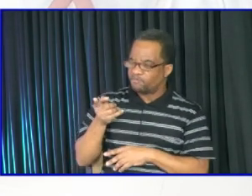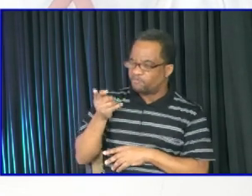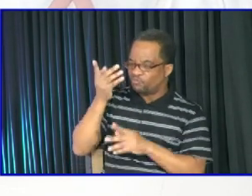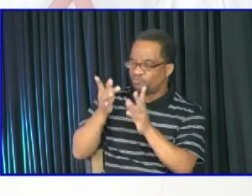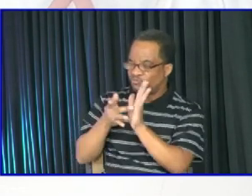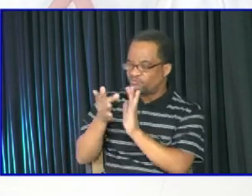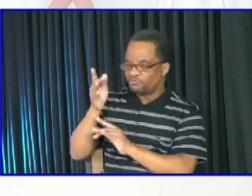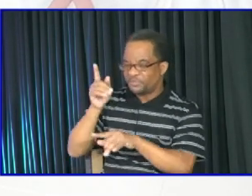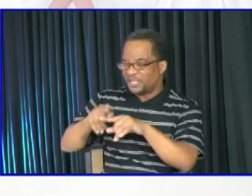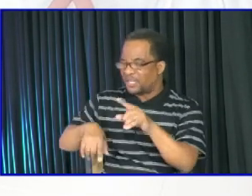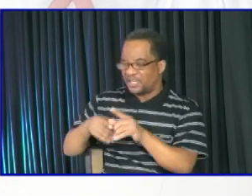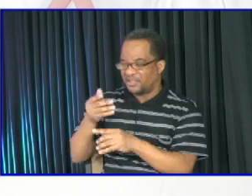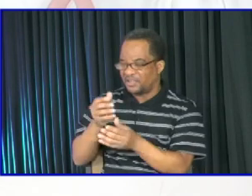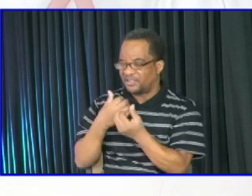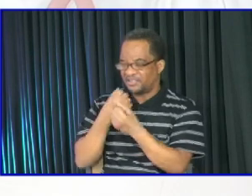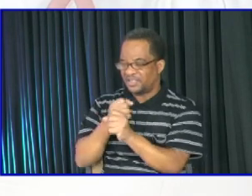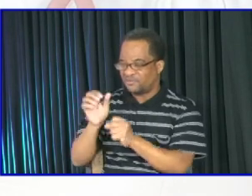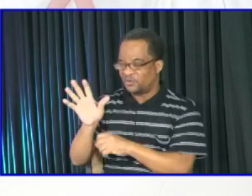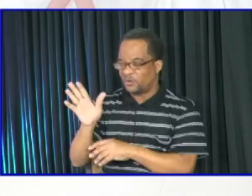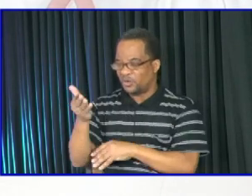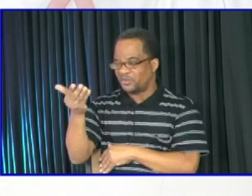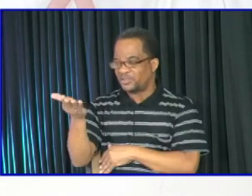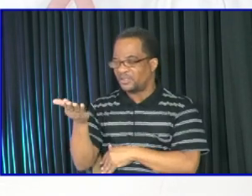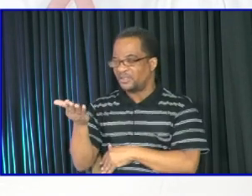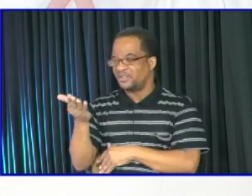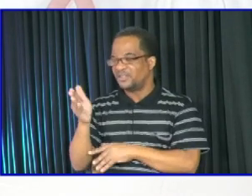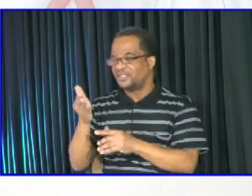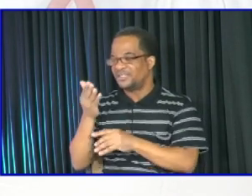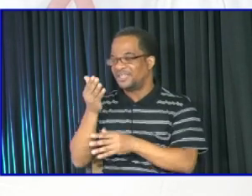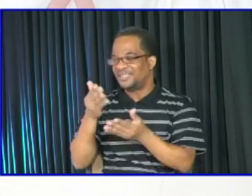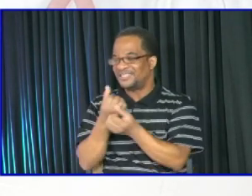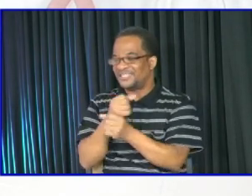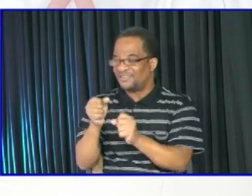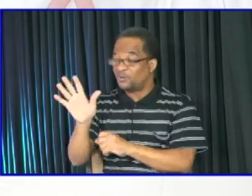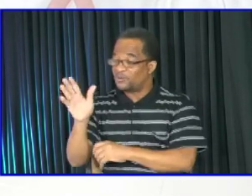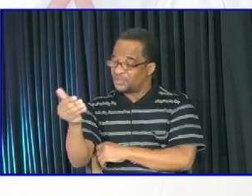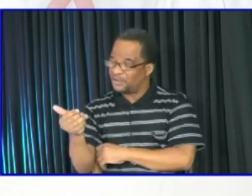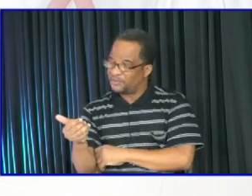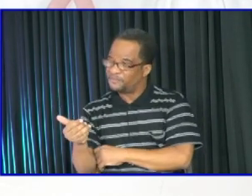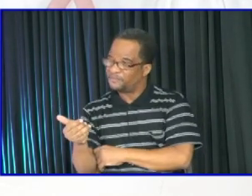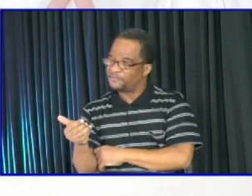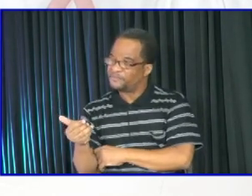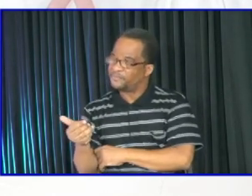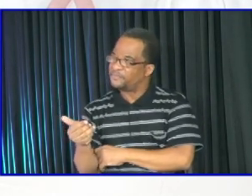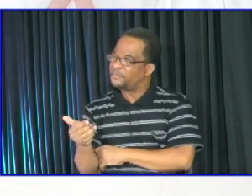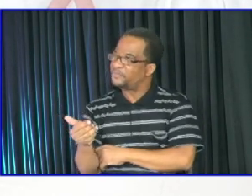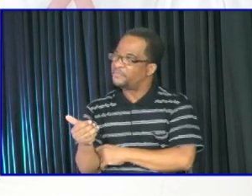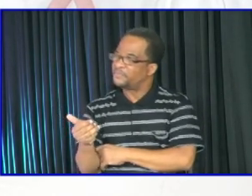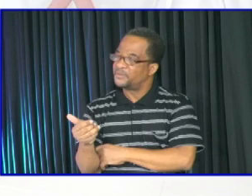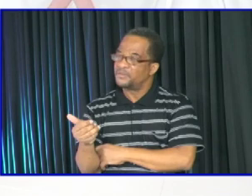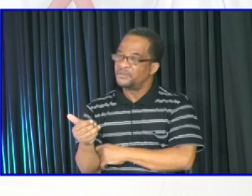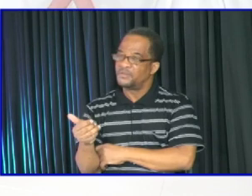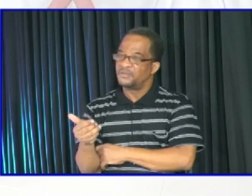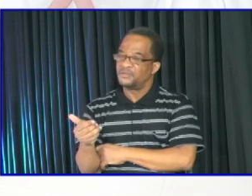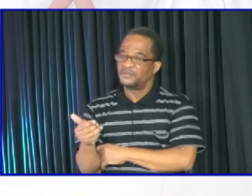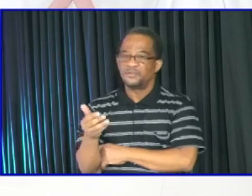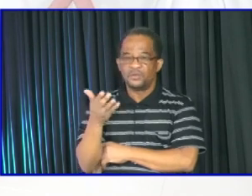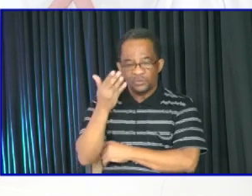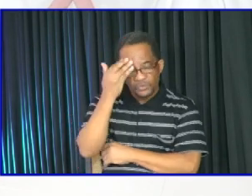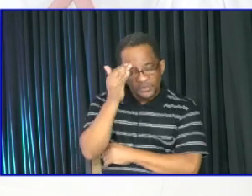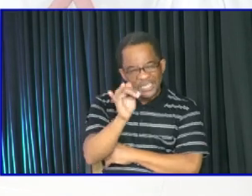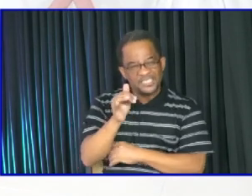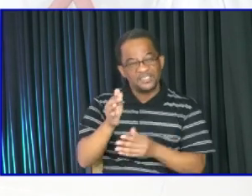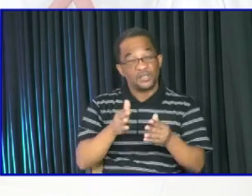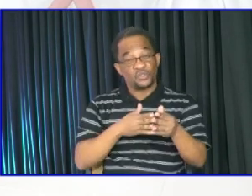himself? And yes, there's a songwriter who sang, he could have called 10,000